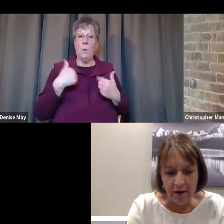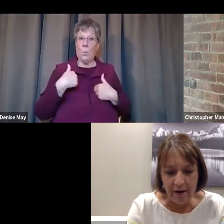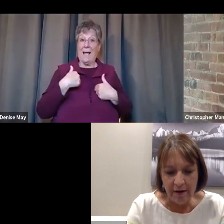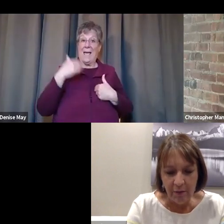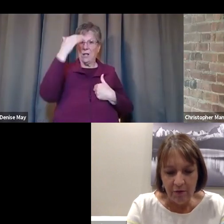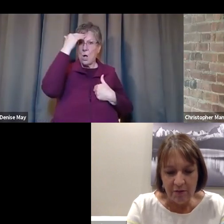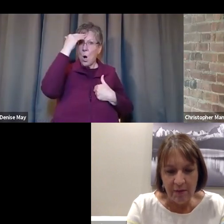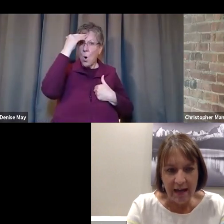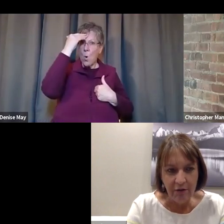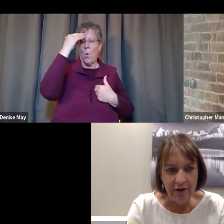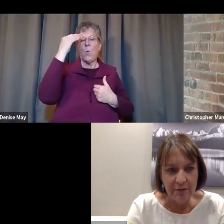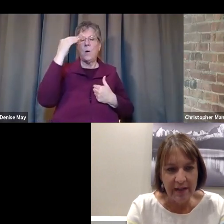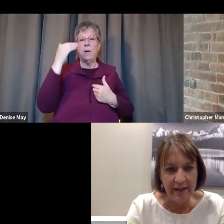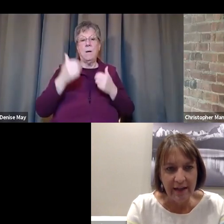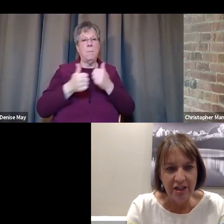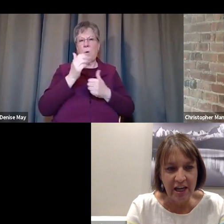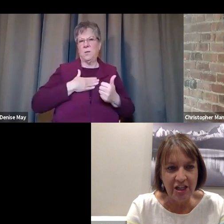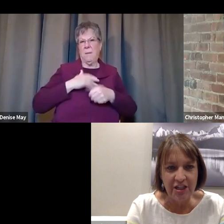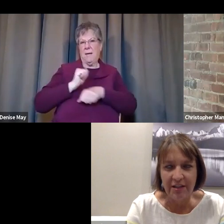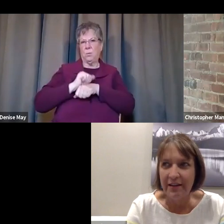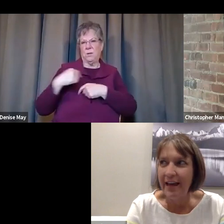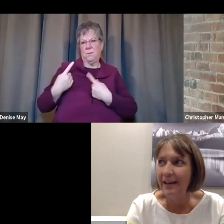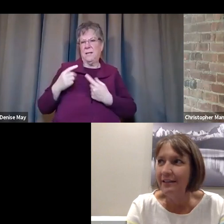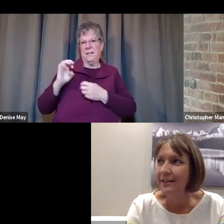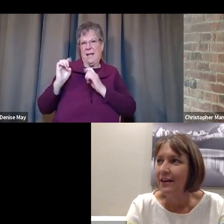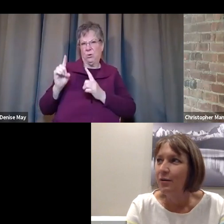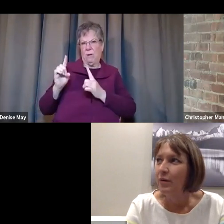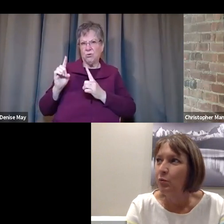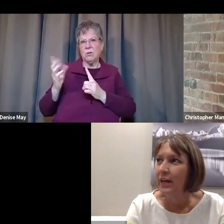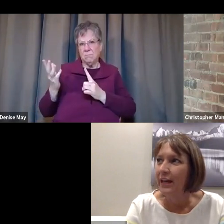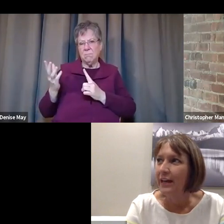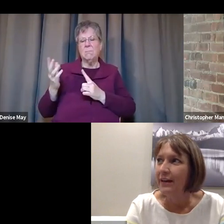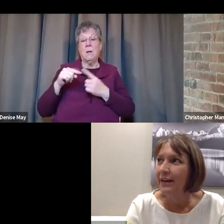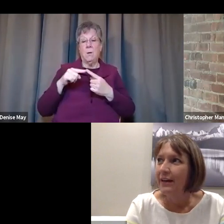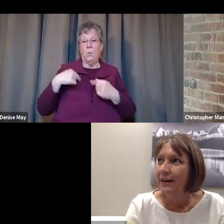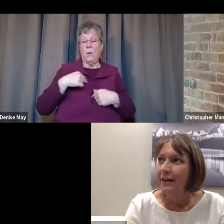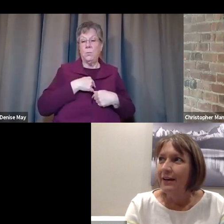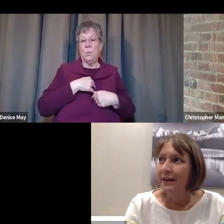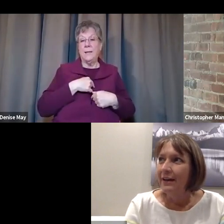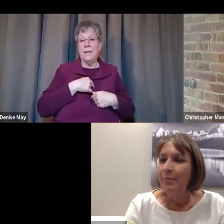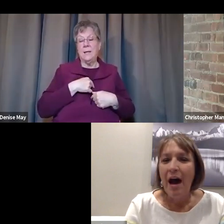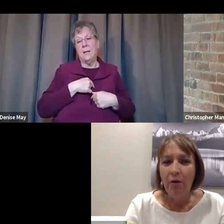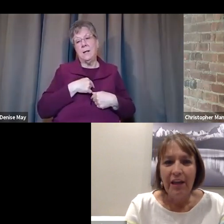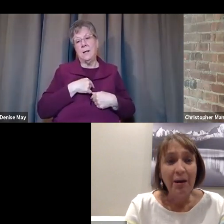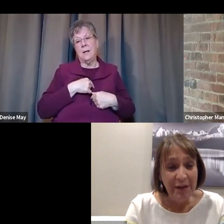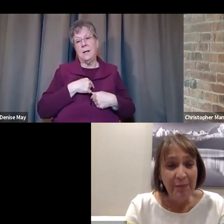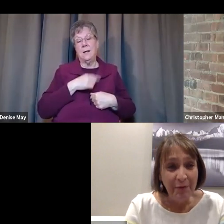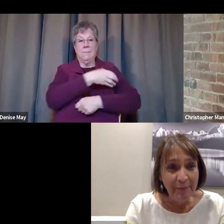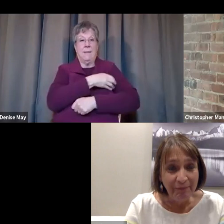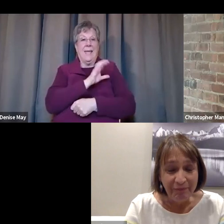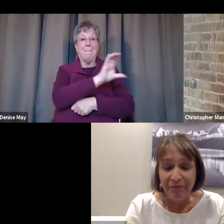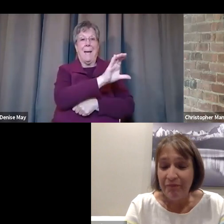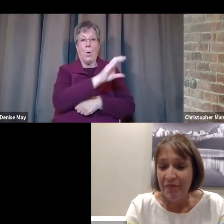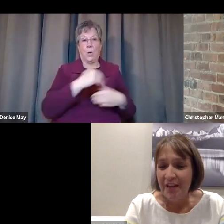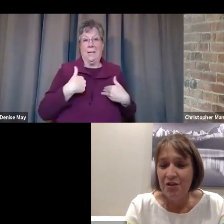know, most of my career has been in education, and when we empower young